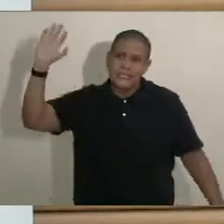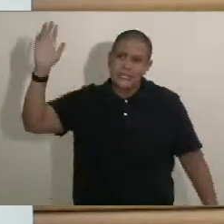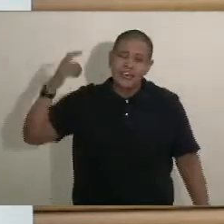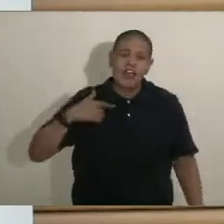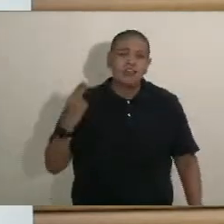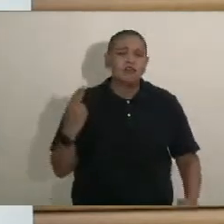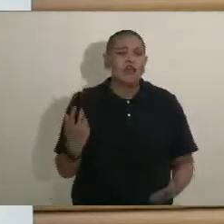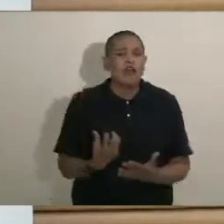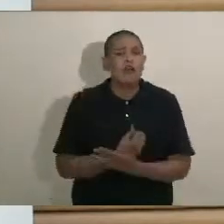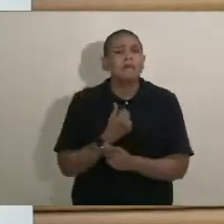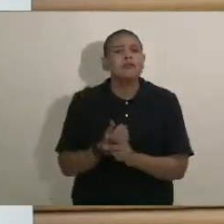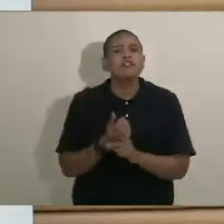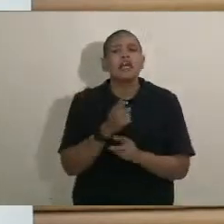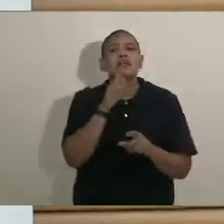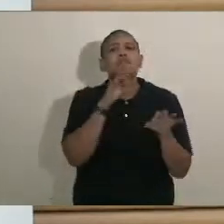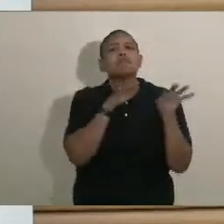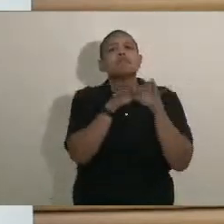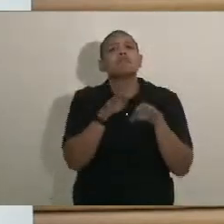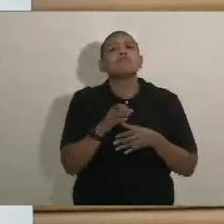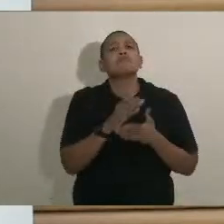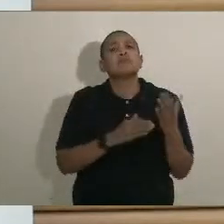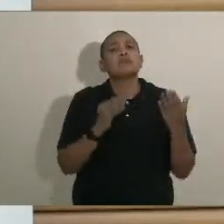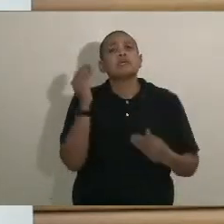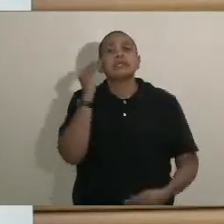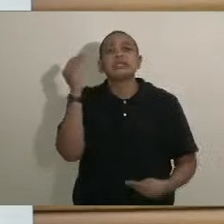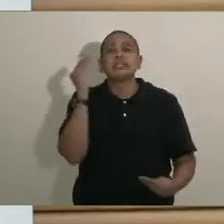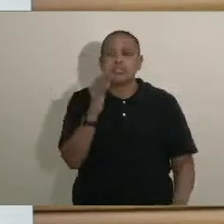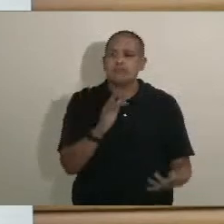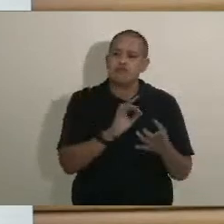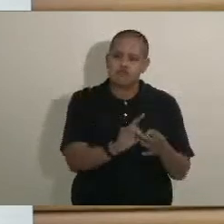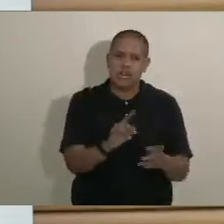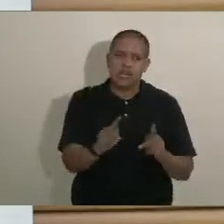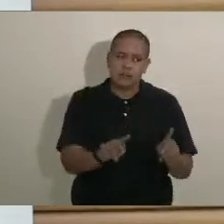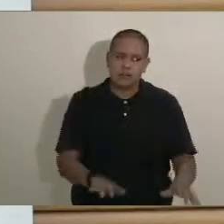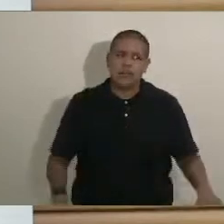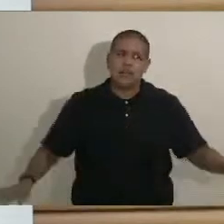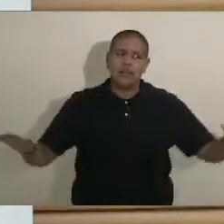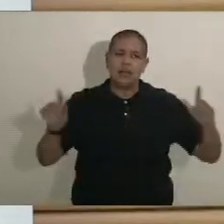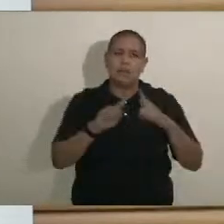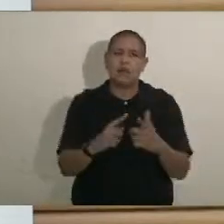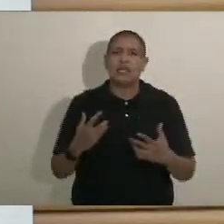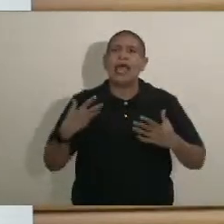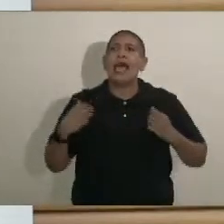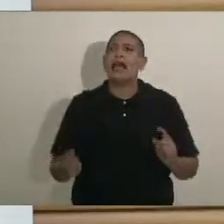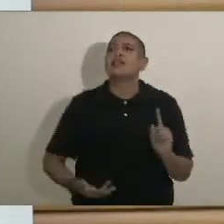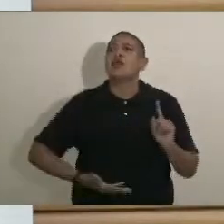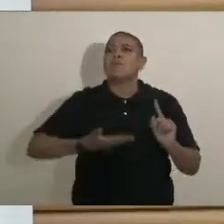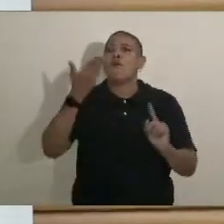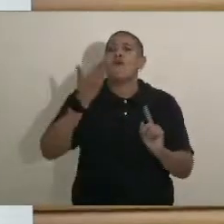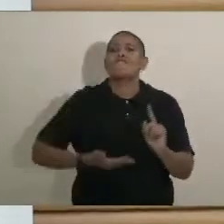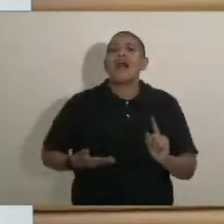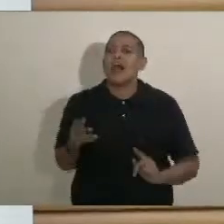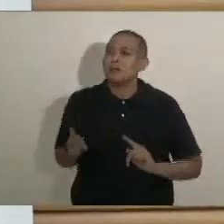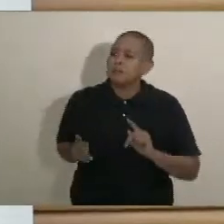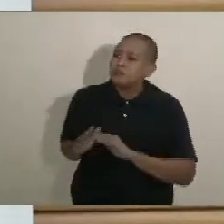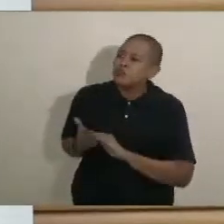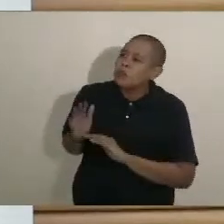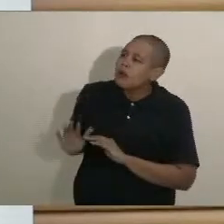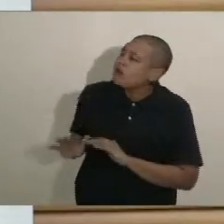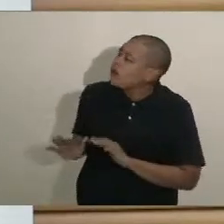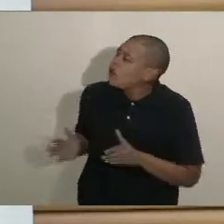opportunity to outline some of these details around our population and the health profile of our population. But in